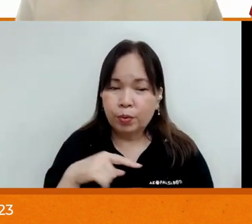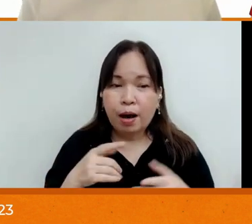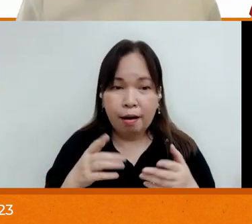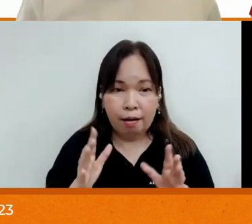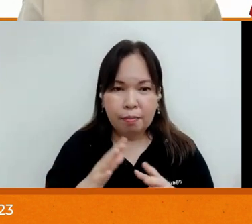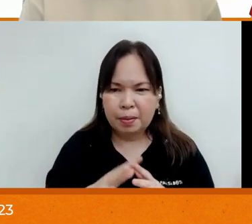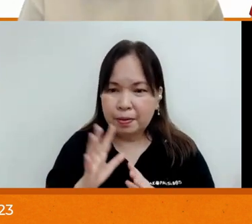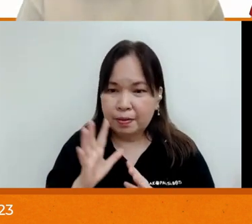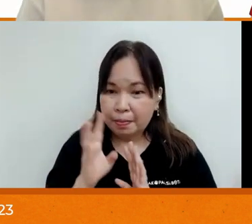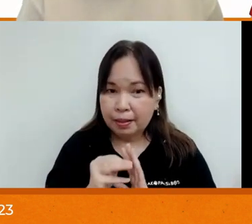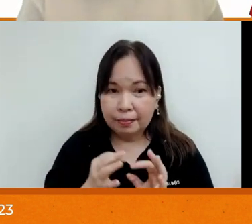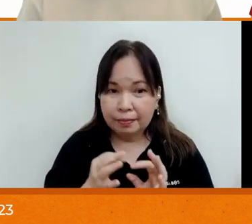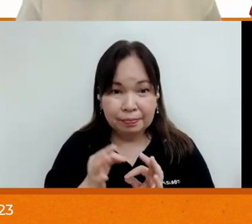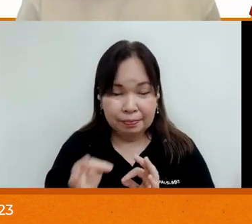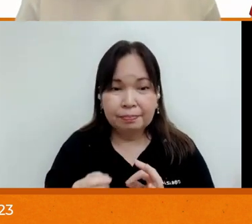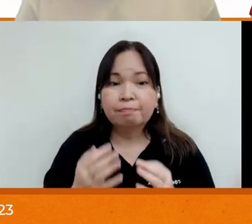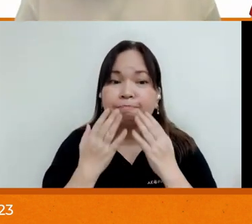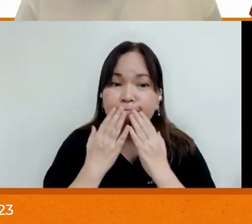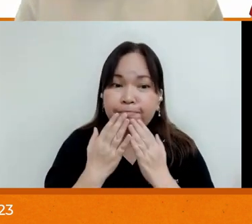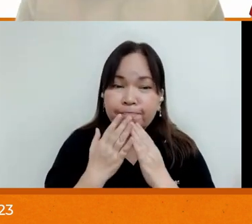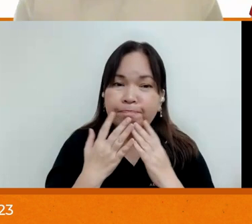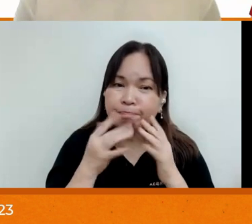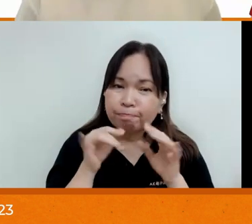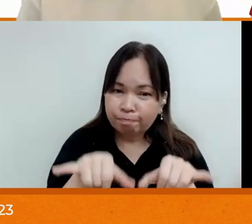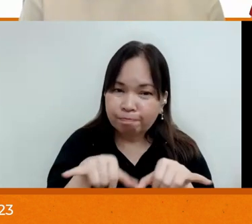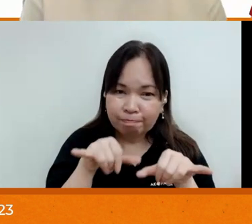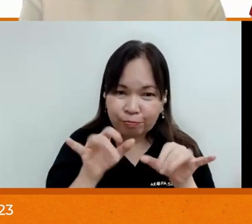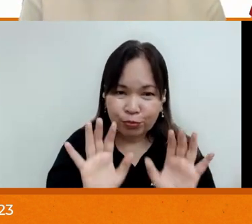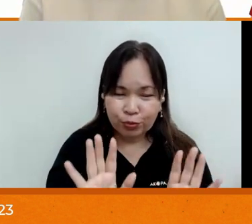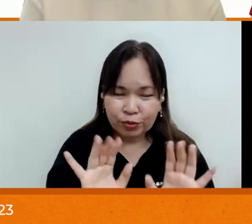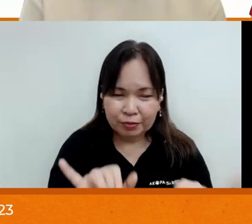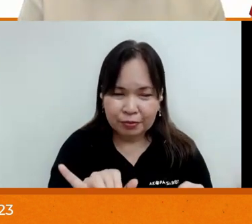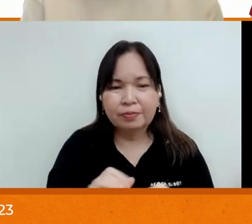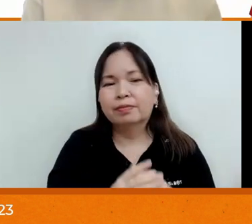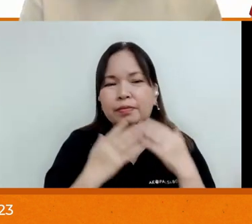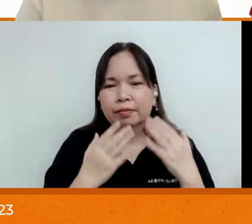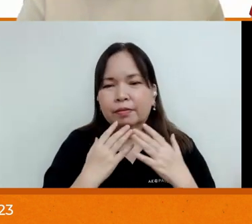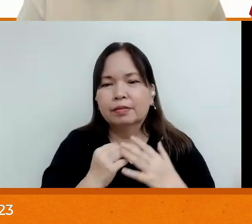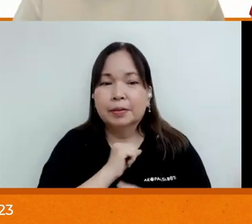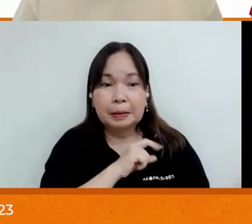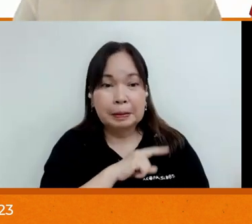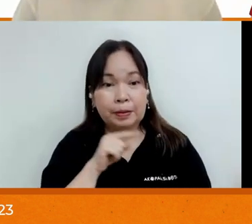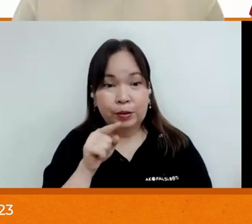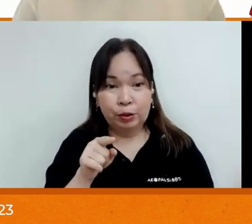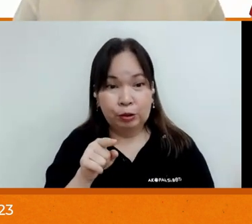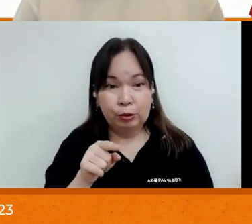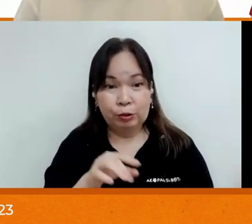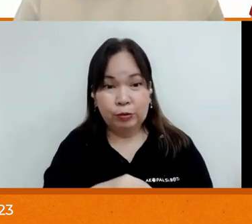about 5 minutes, and we thank you very much for staying. And we really appreciate that